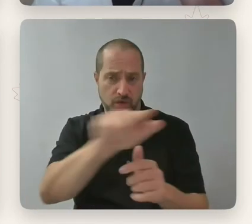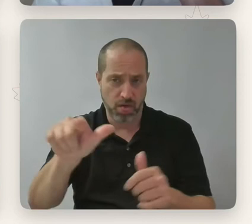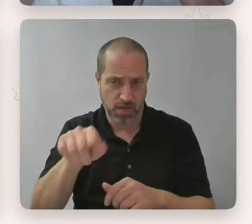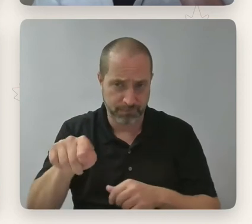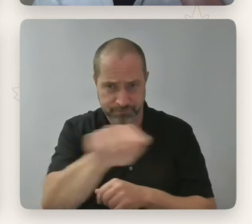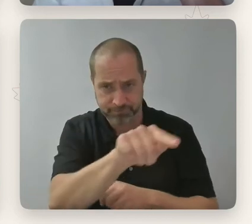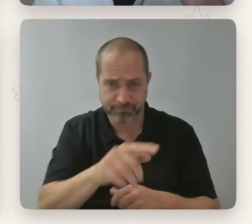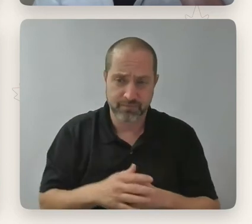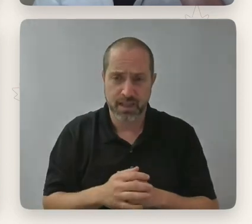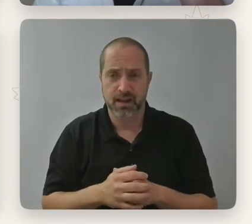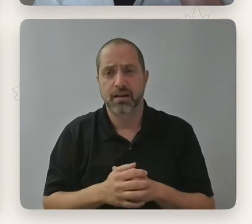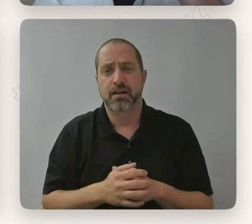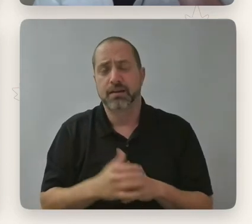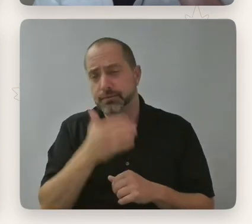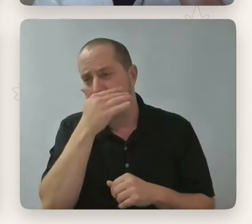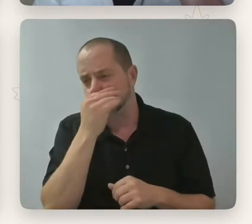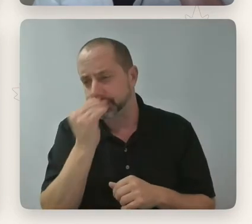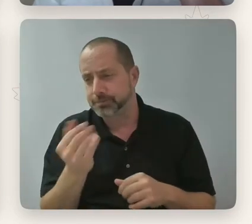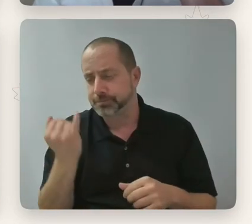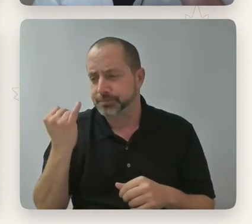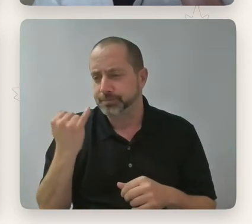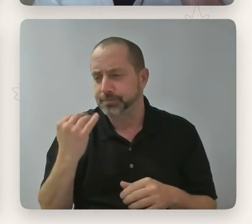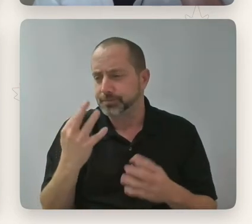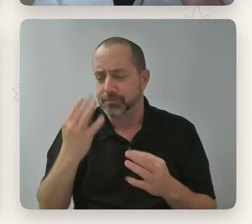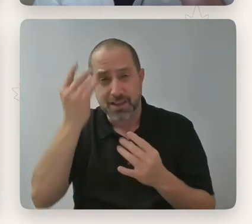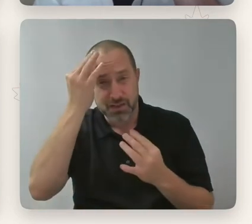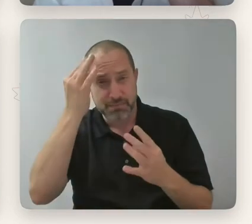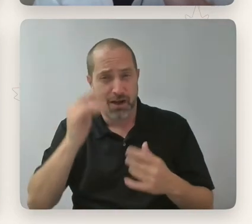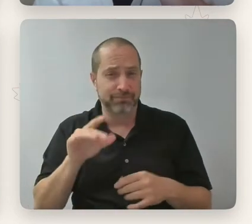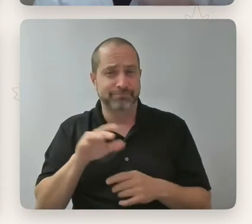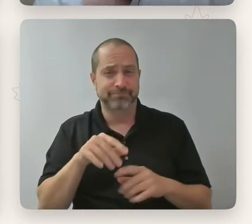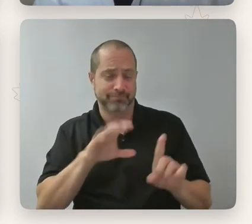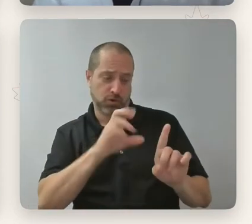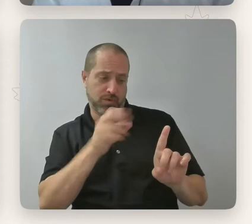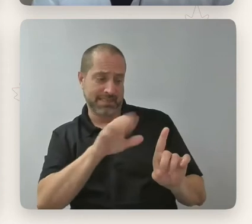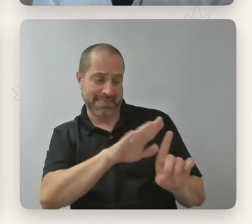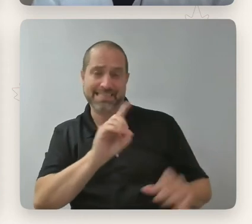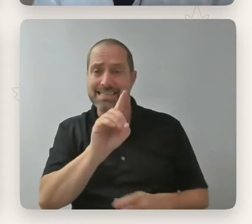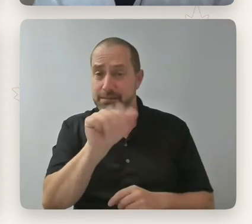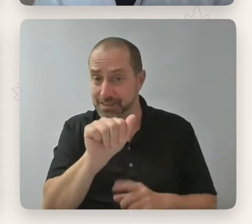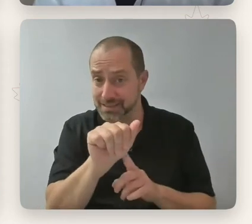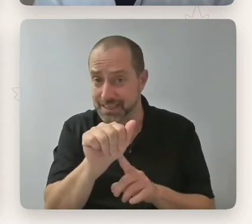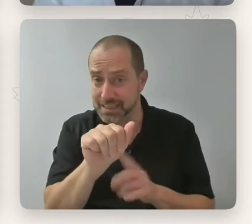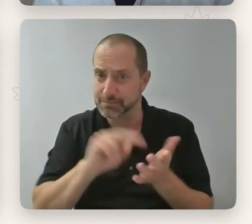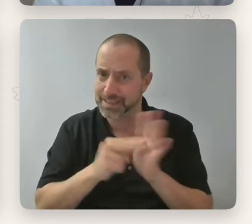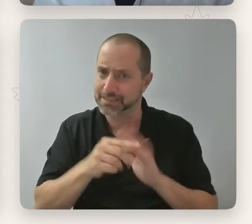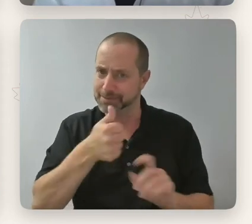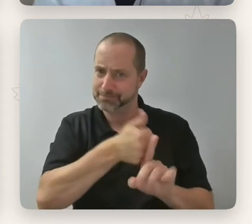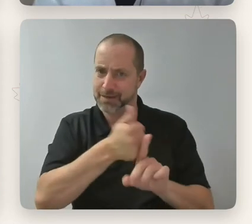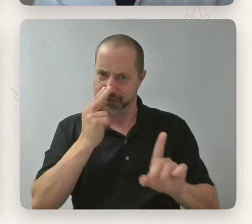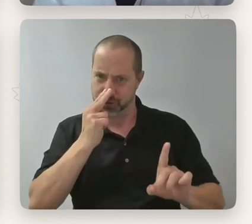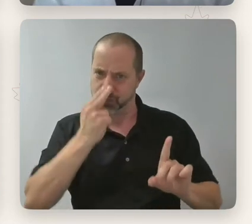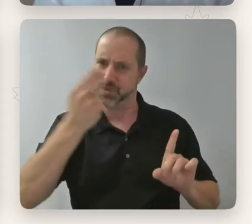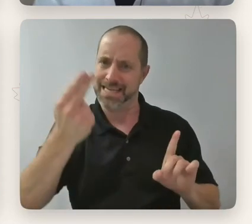thinking about, is disability something that makes him unique as a potential actor in different roles?